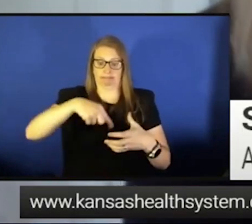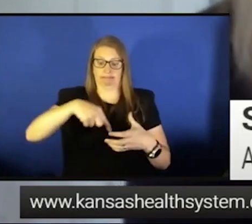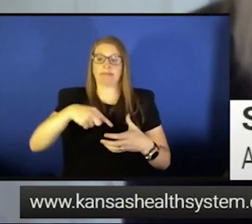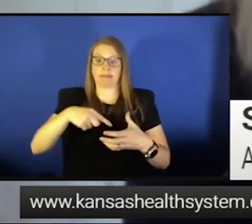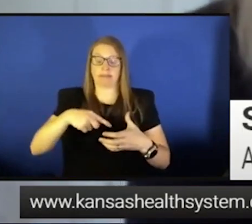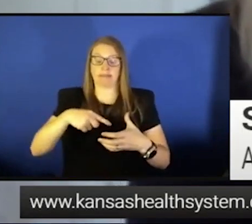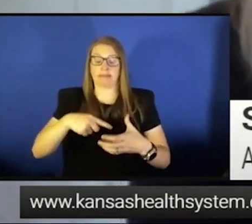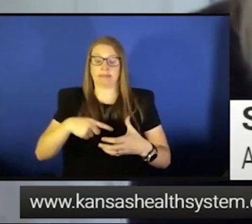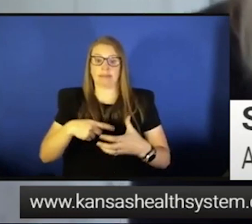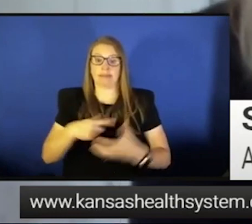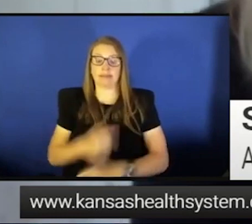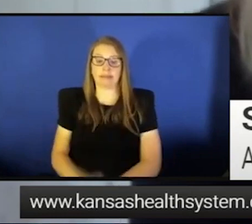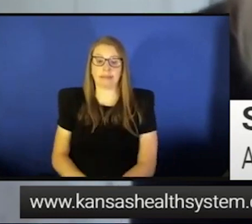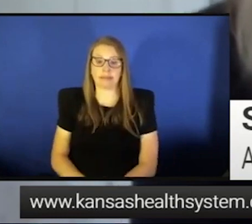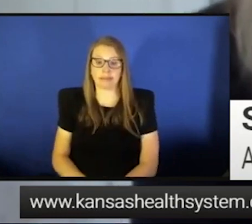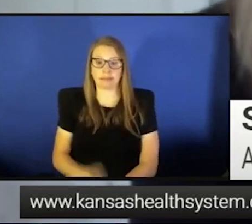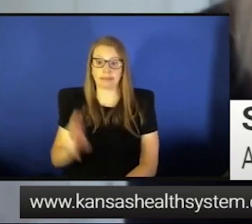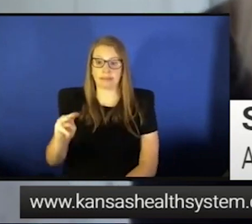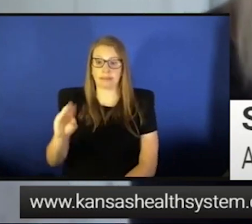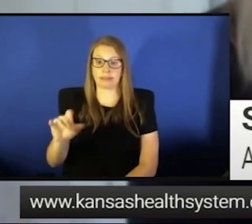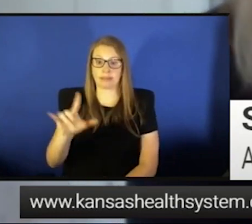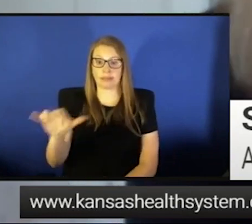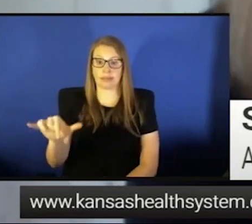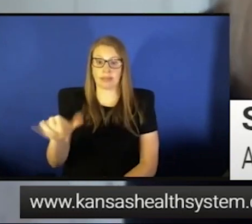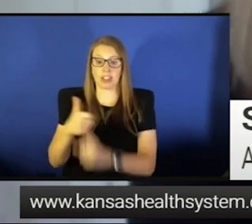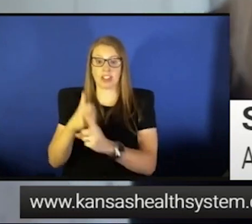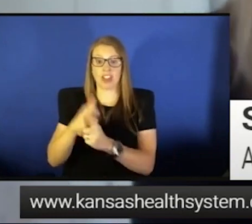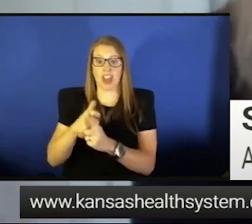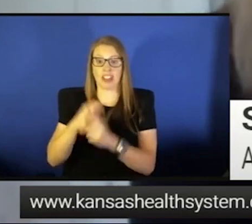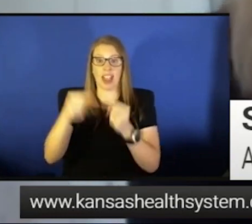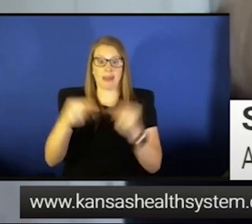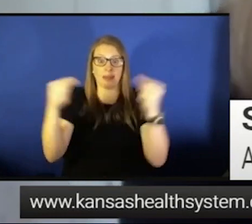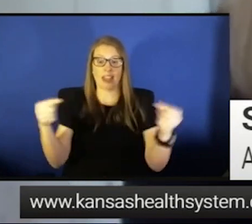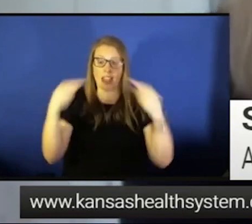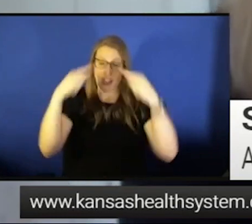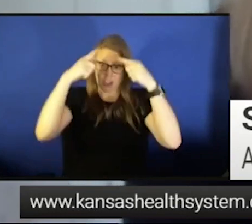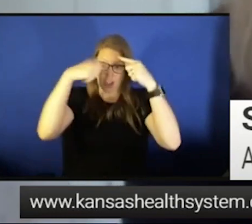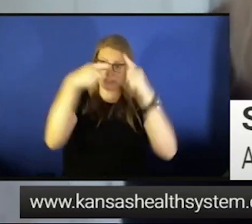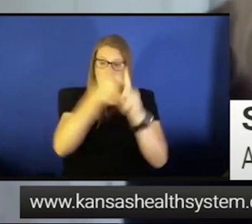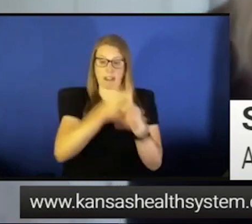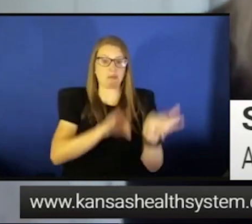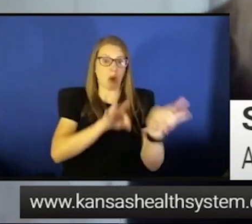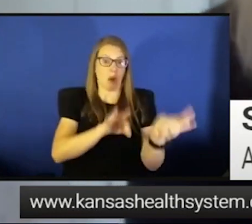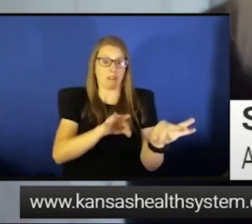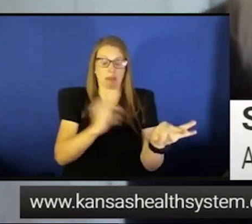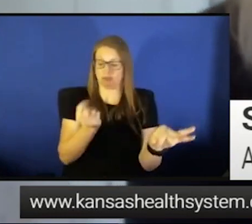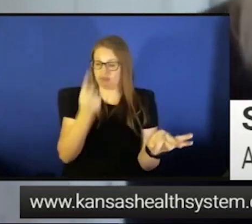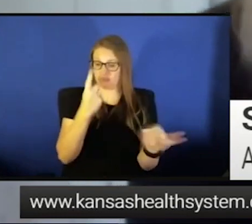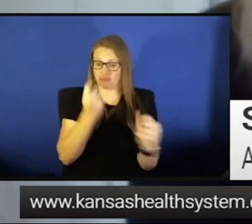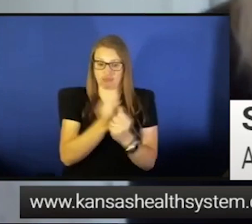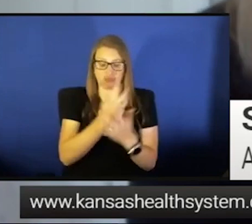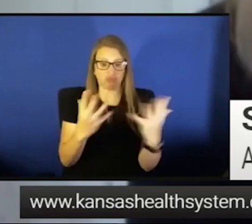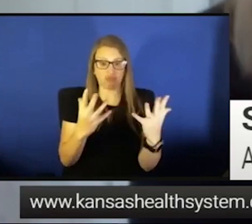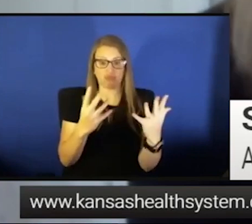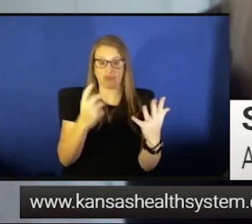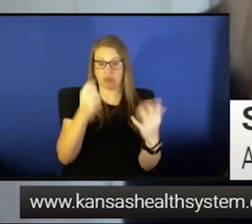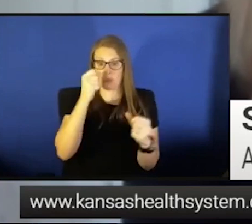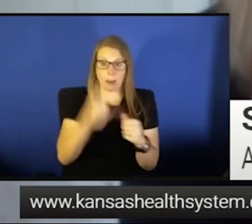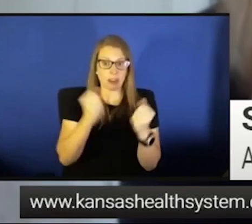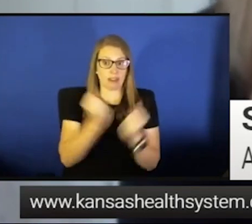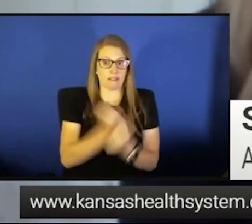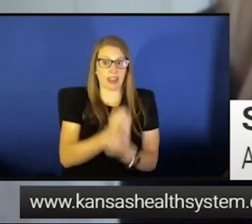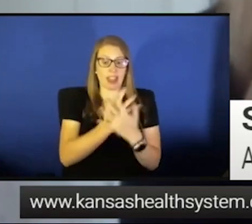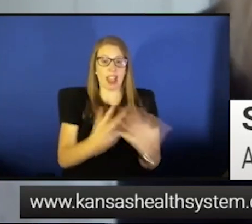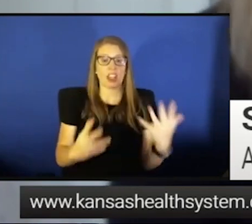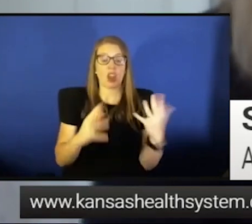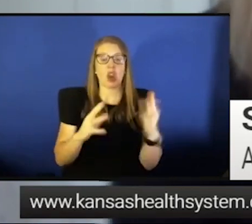And Molly is, on the flip side, cognitively, she's perfect. She understands everything. She remembers everything.